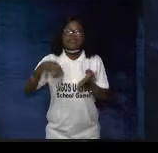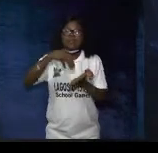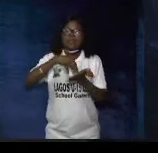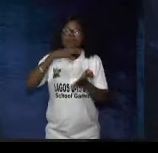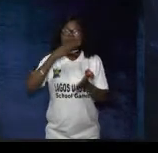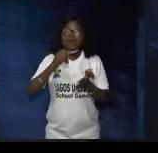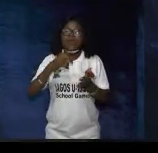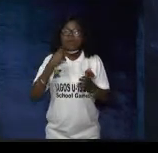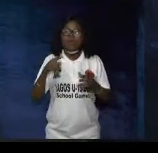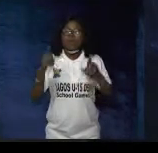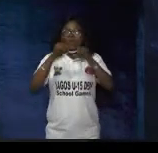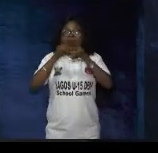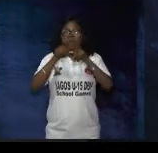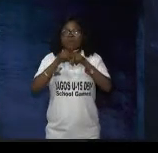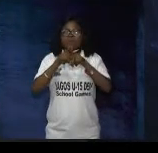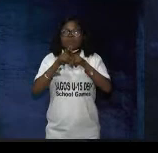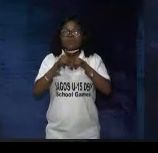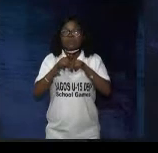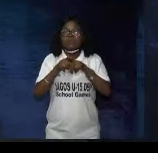I'll just draw that.